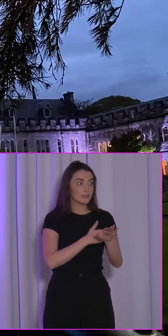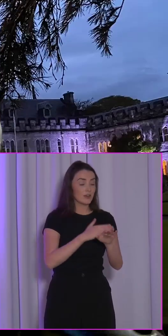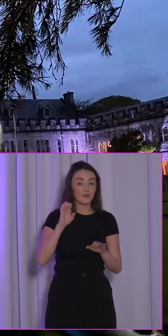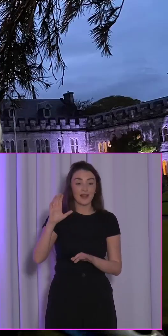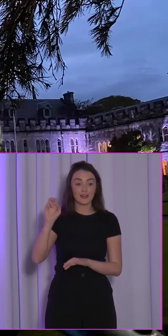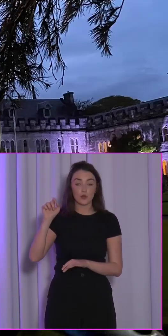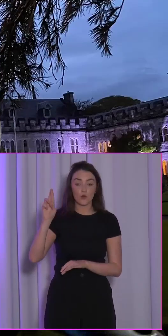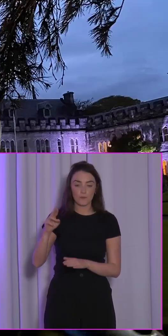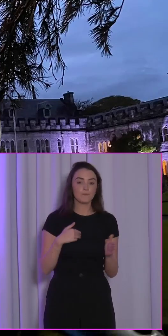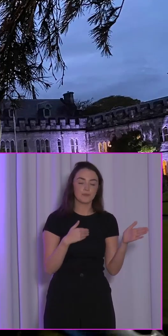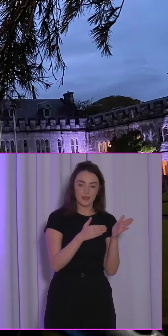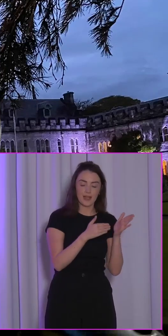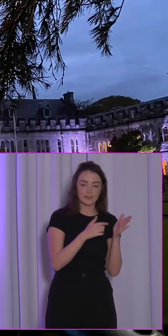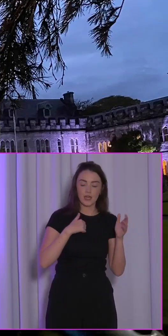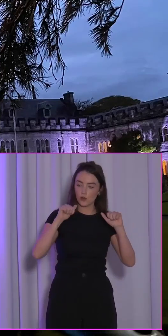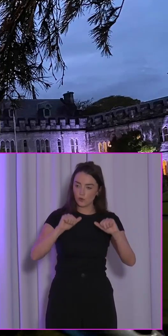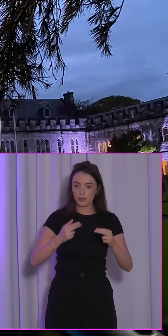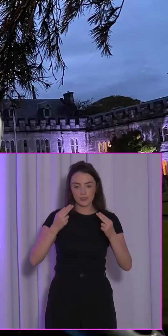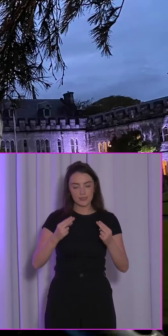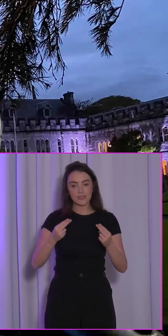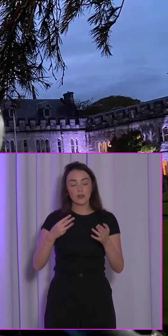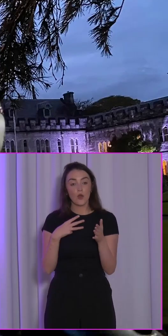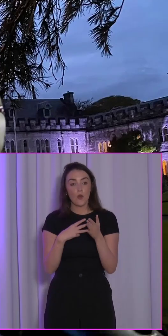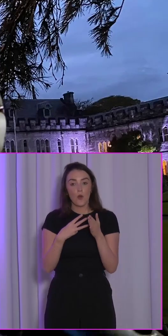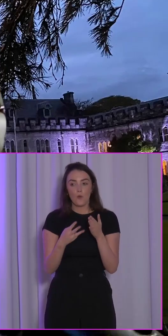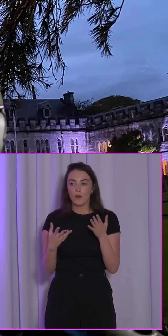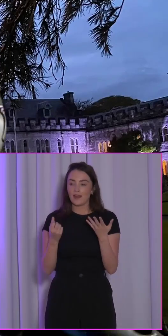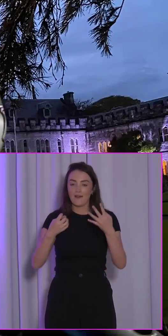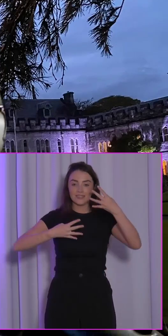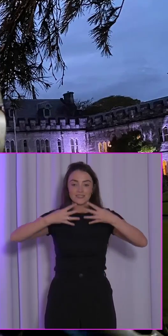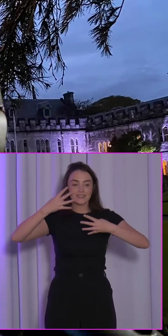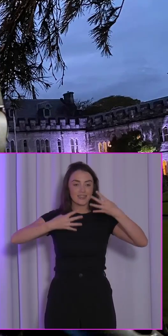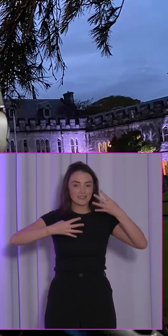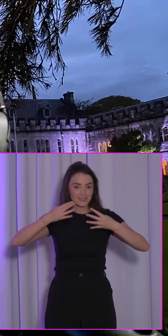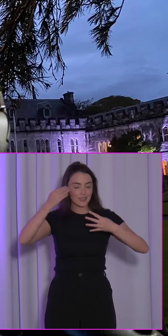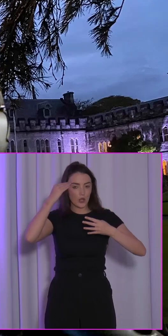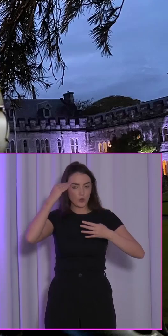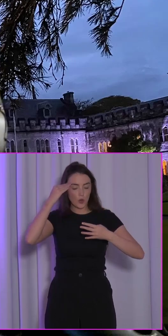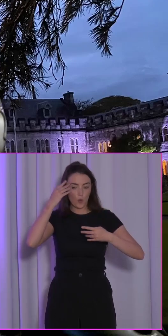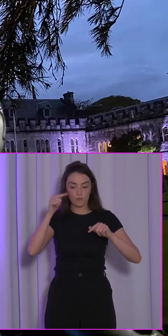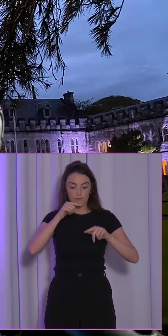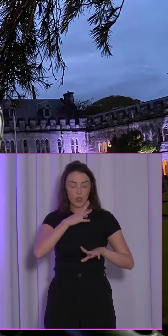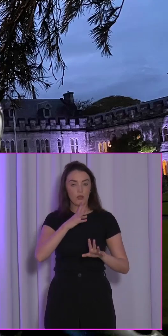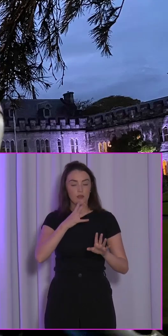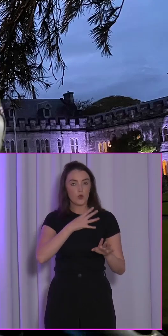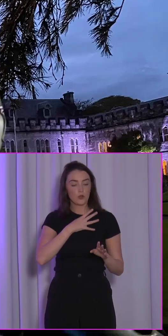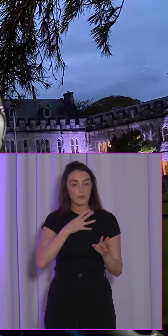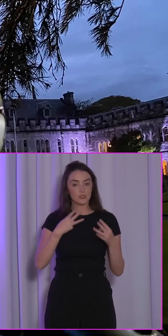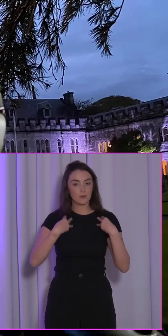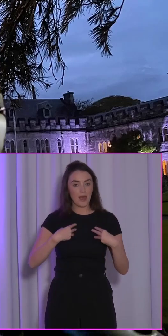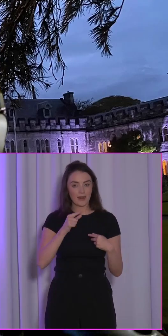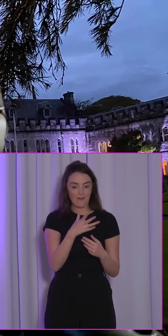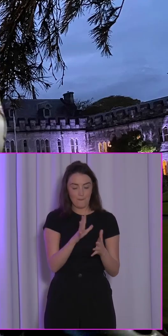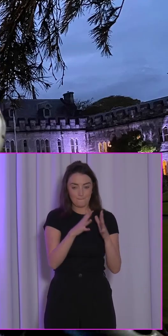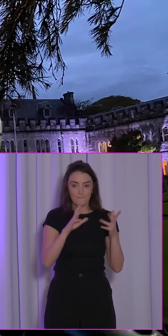I think there is a need for this. We're very poor when it comes to statistics, and I know Coimisiún Meán is making big